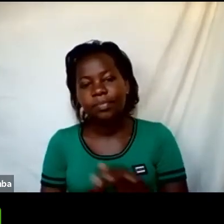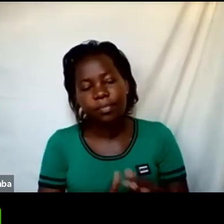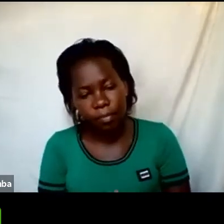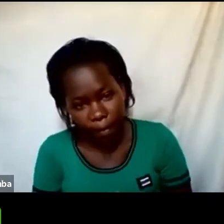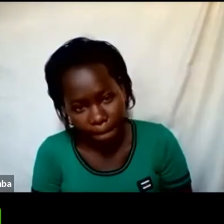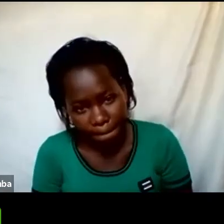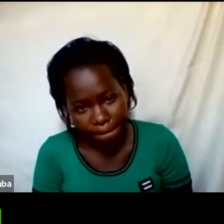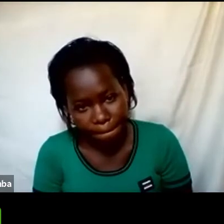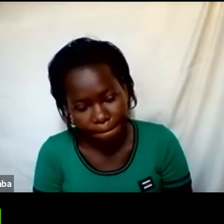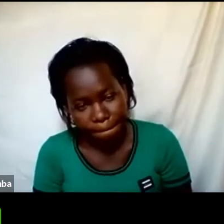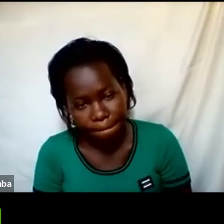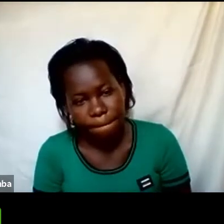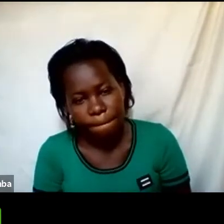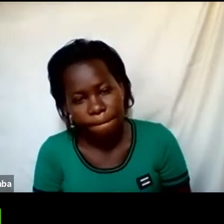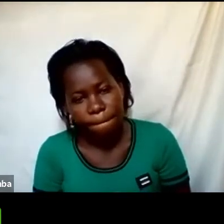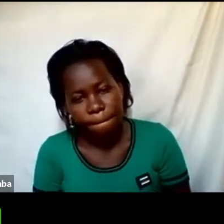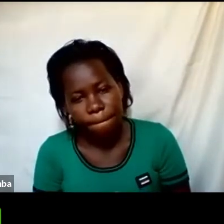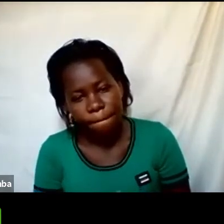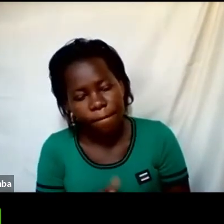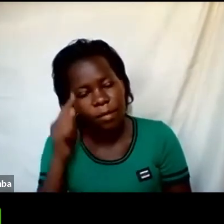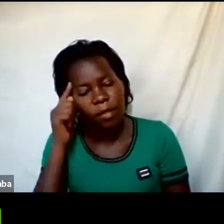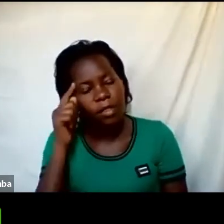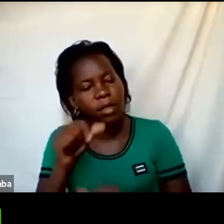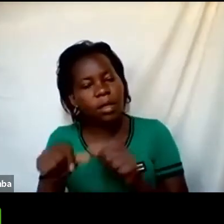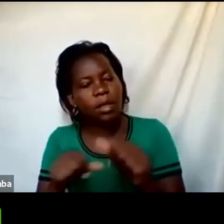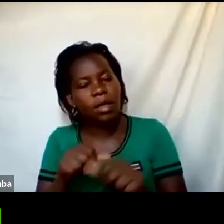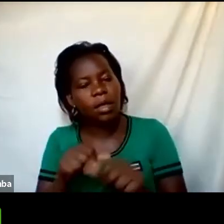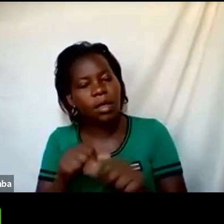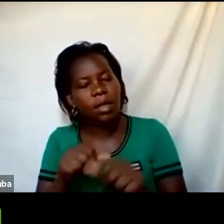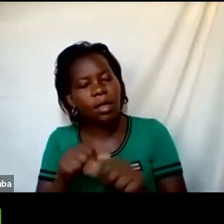asking. I am thinking of a mobile market that can